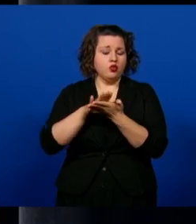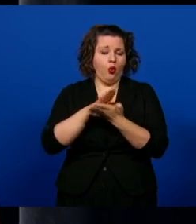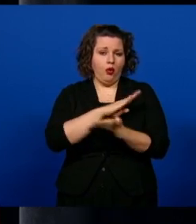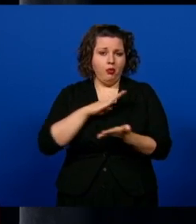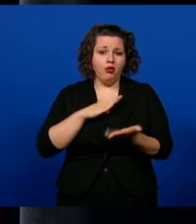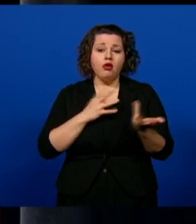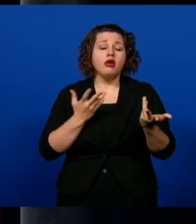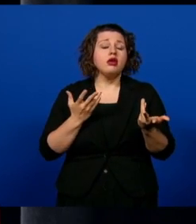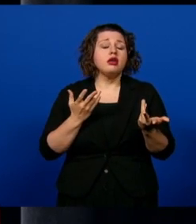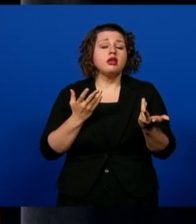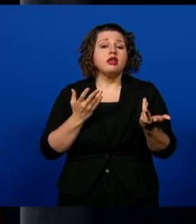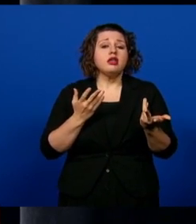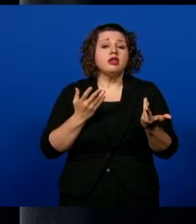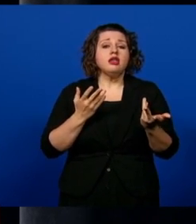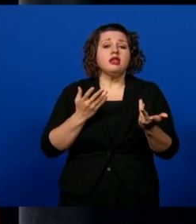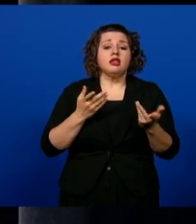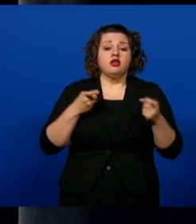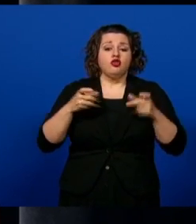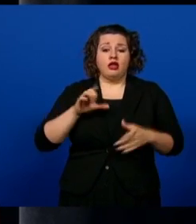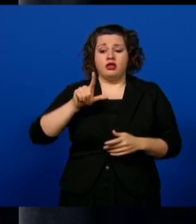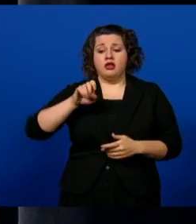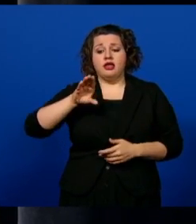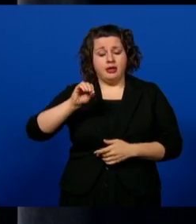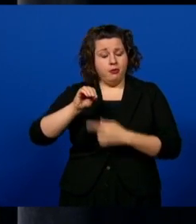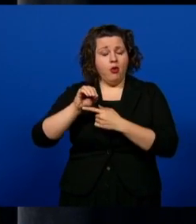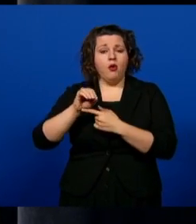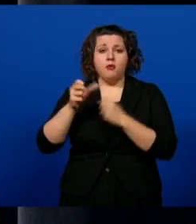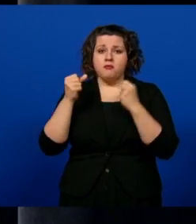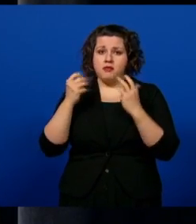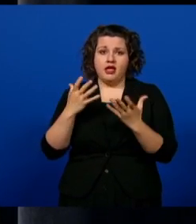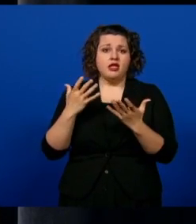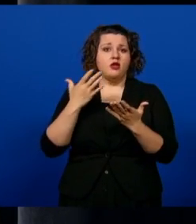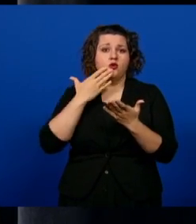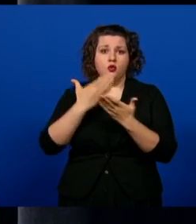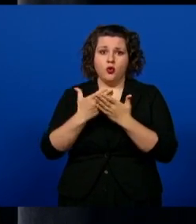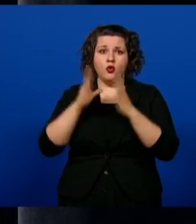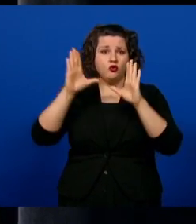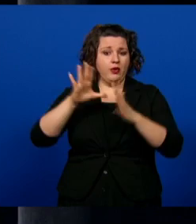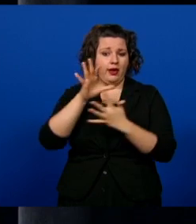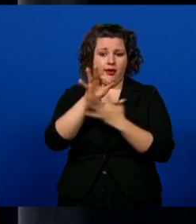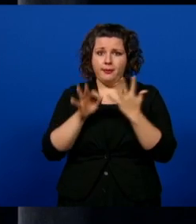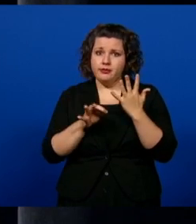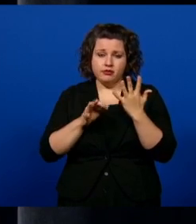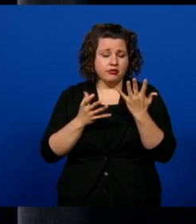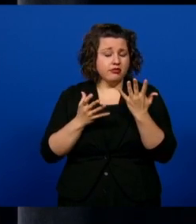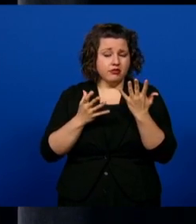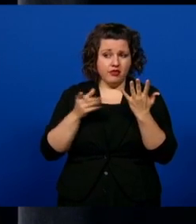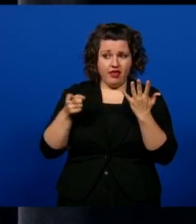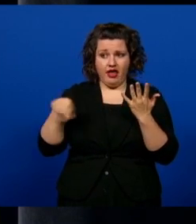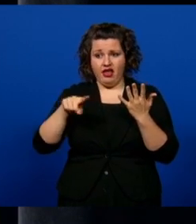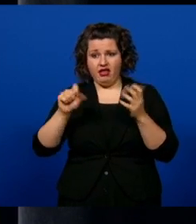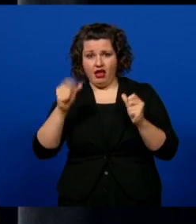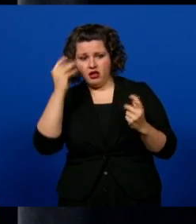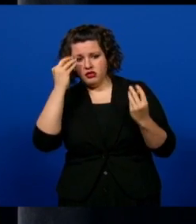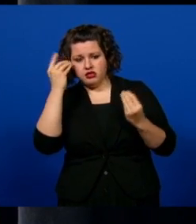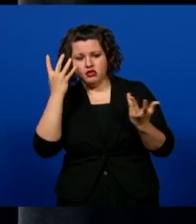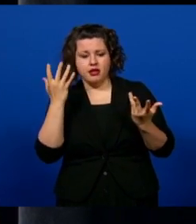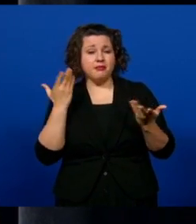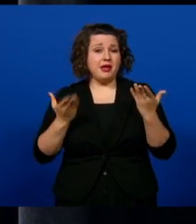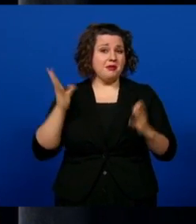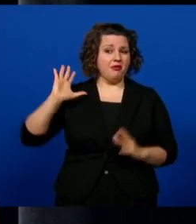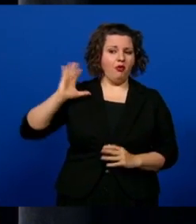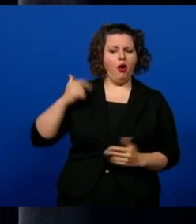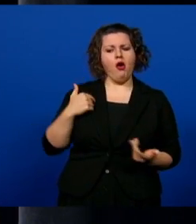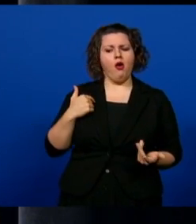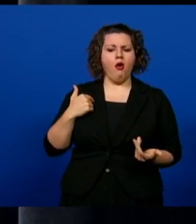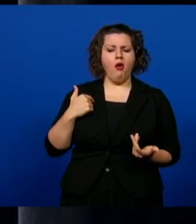know, Director Libro brought up a lot of great options or things that they can consider that maybe they hadn't,